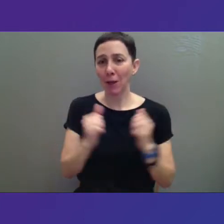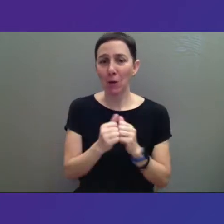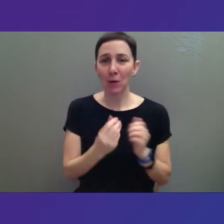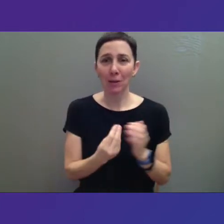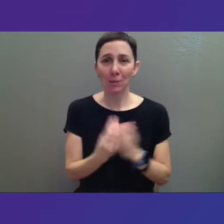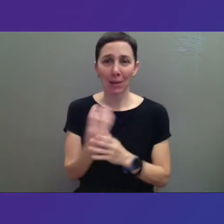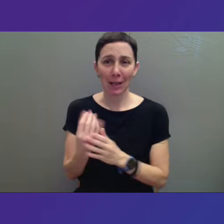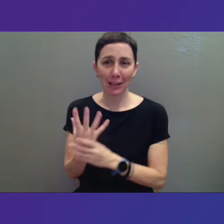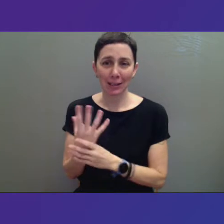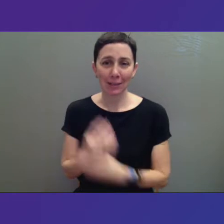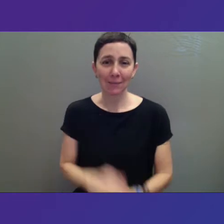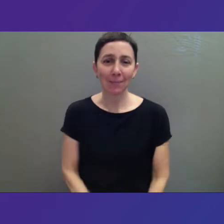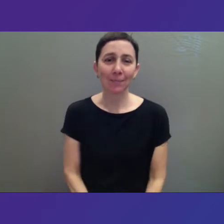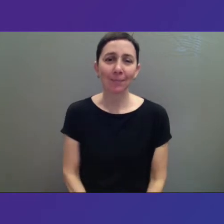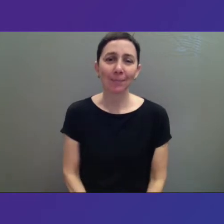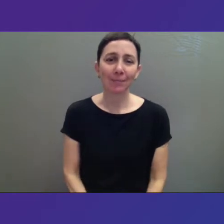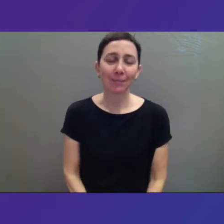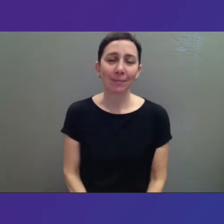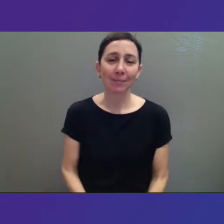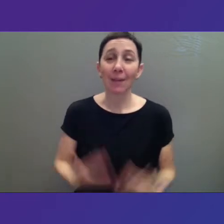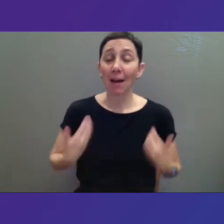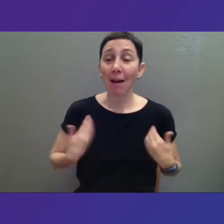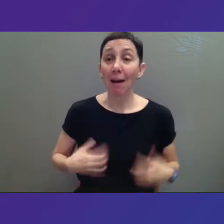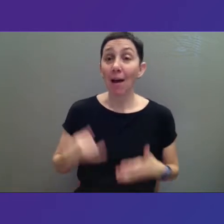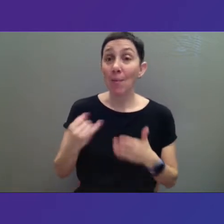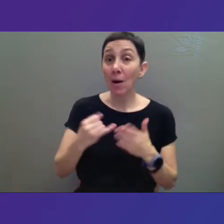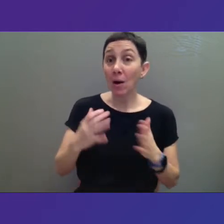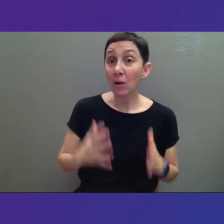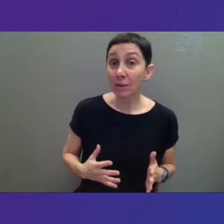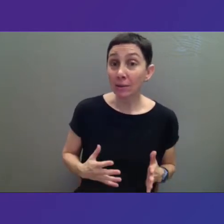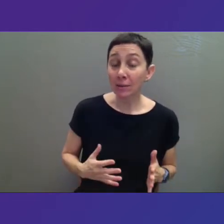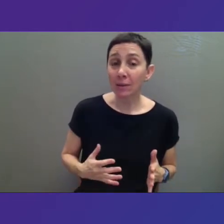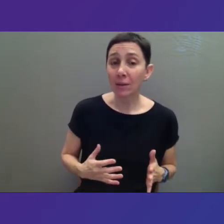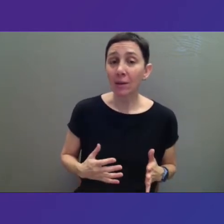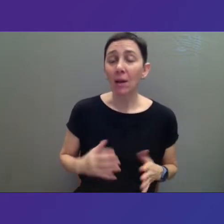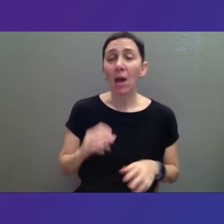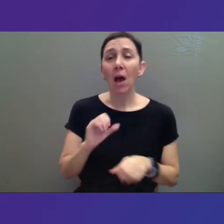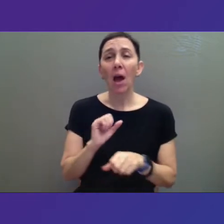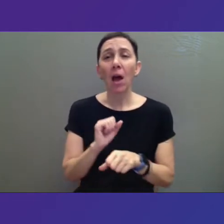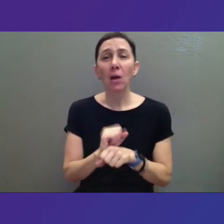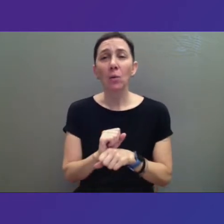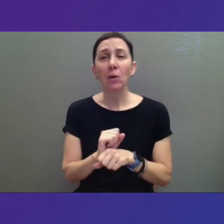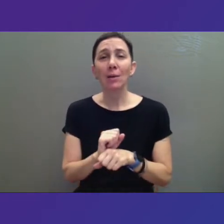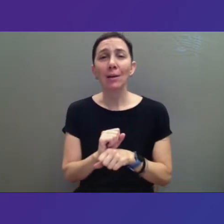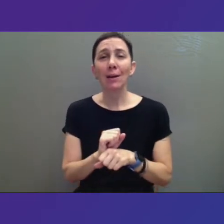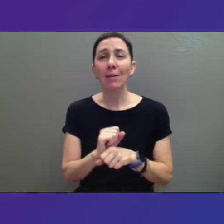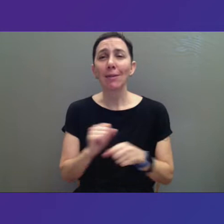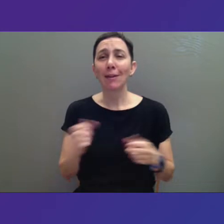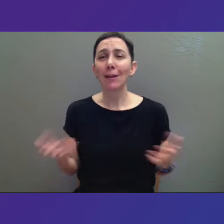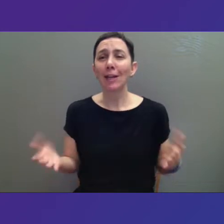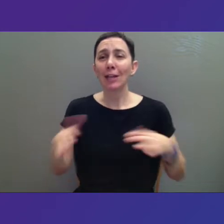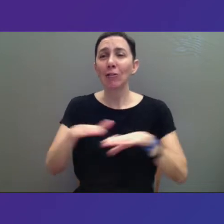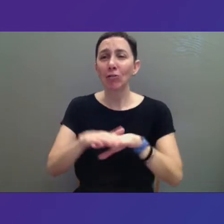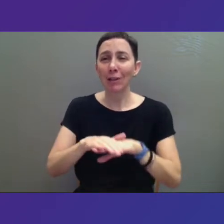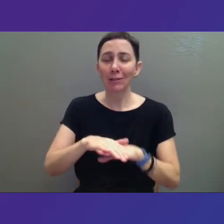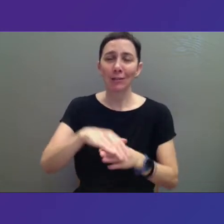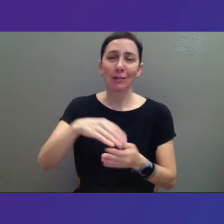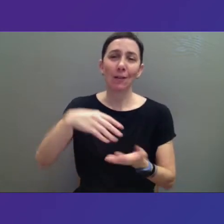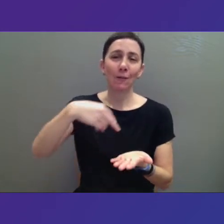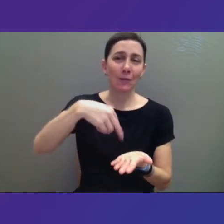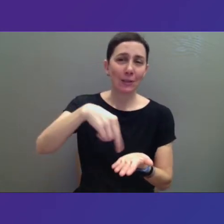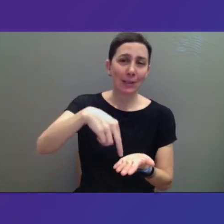And I am an artist who works at what I would call the intersection between dance